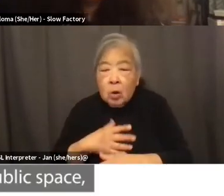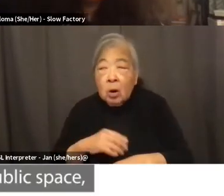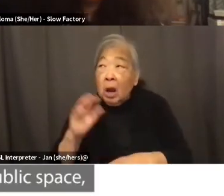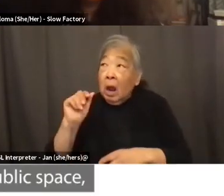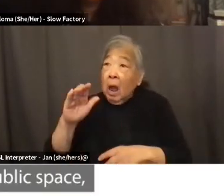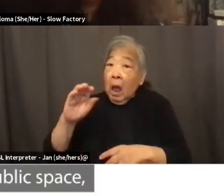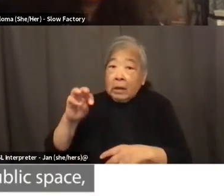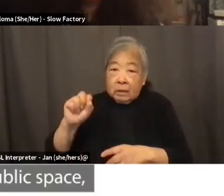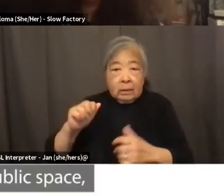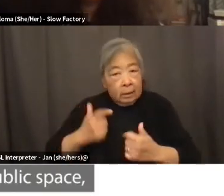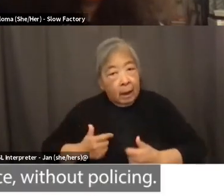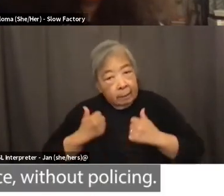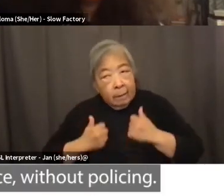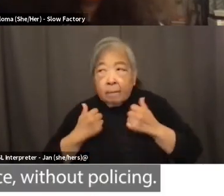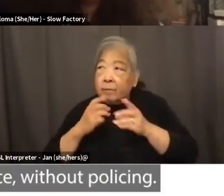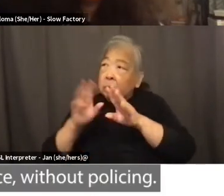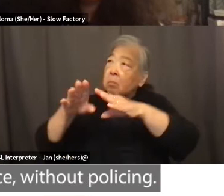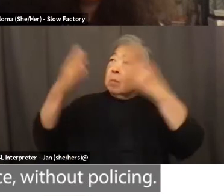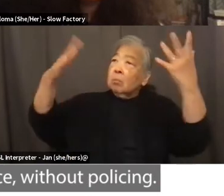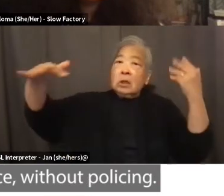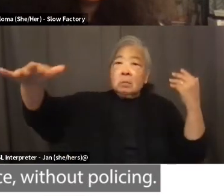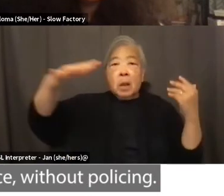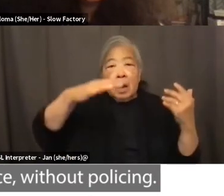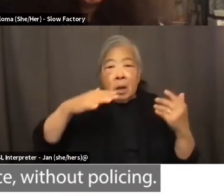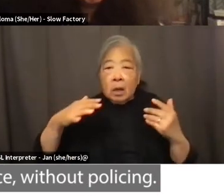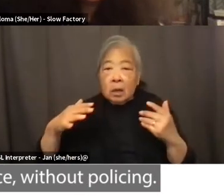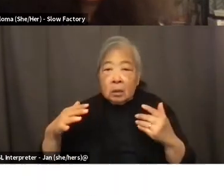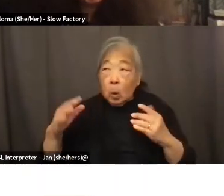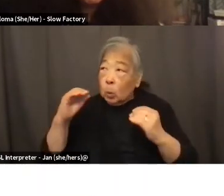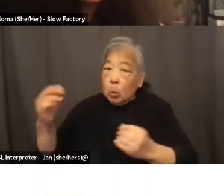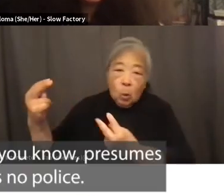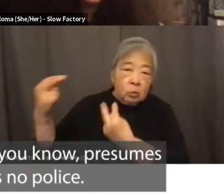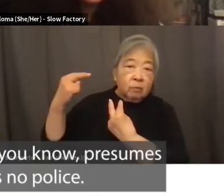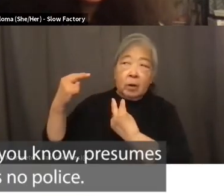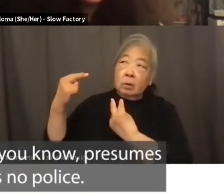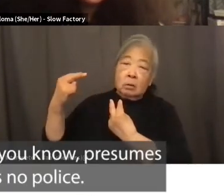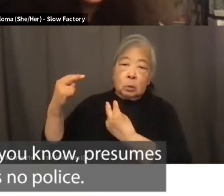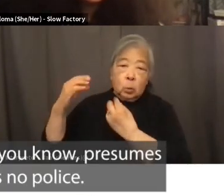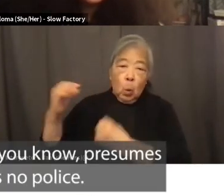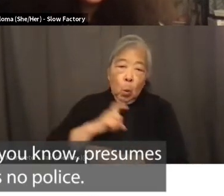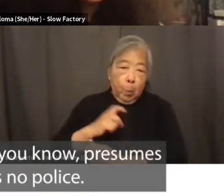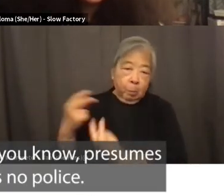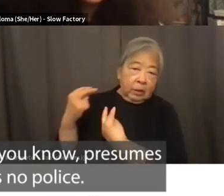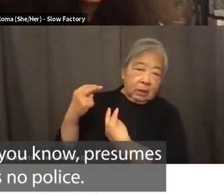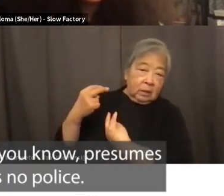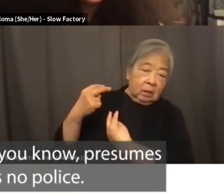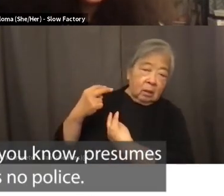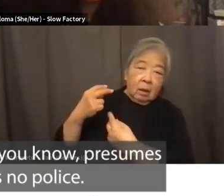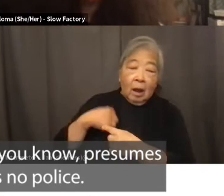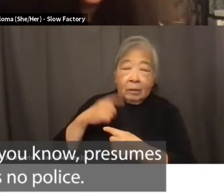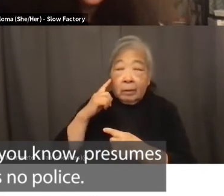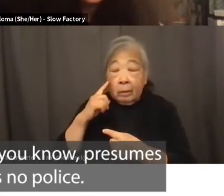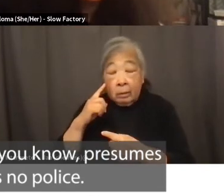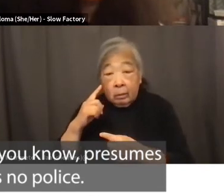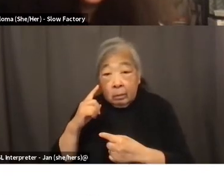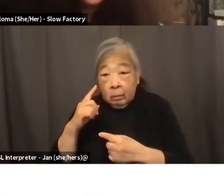exist in public space without surveillance, without policing. I think it's like no prisons. I think it's